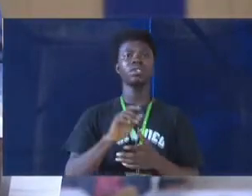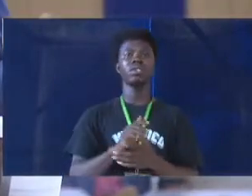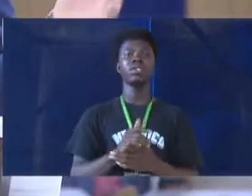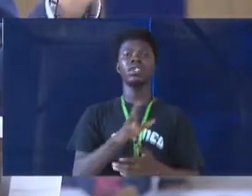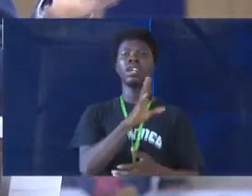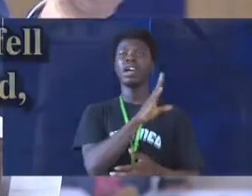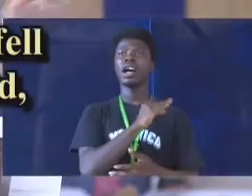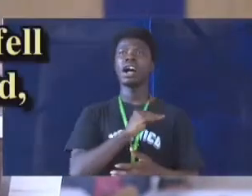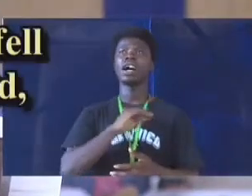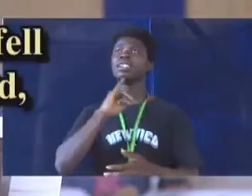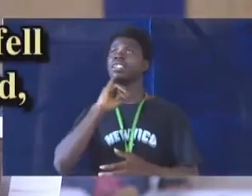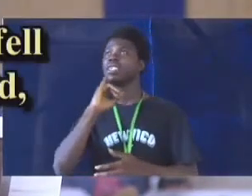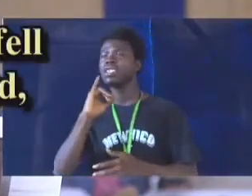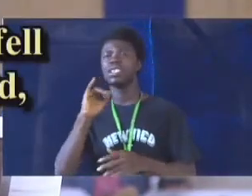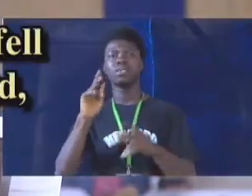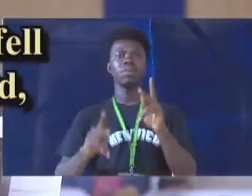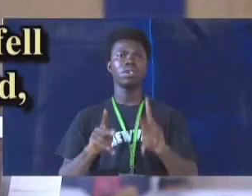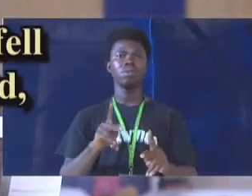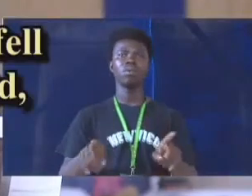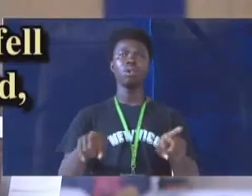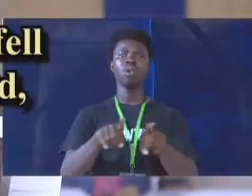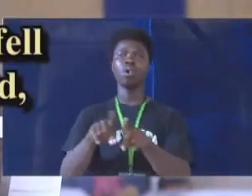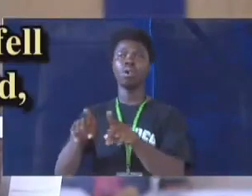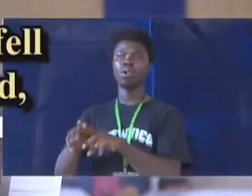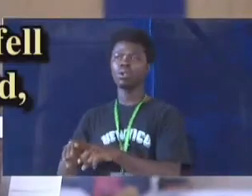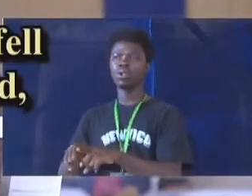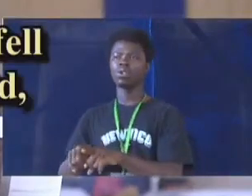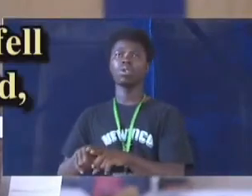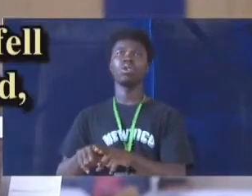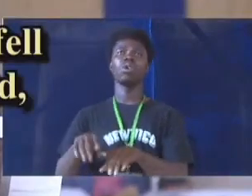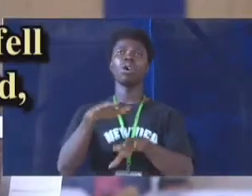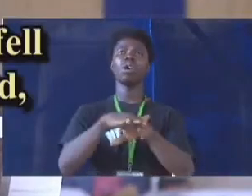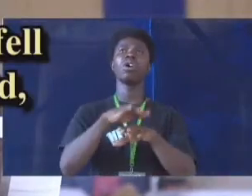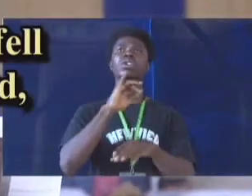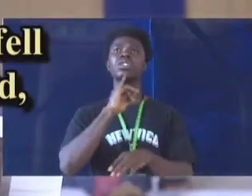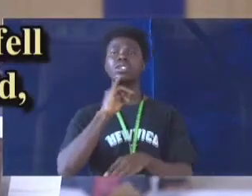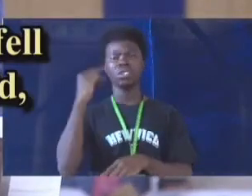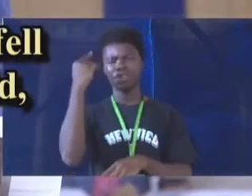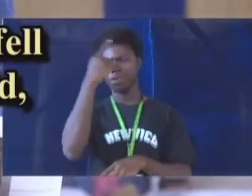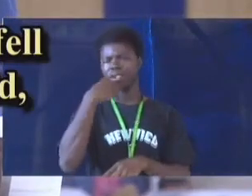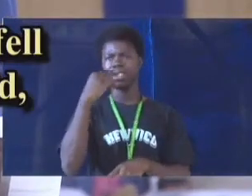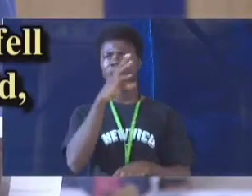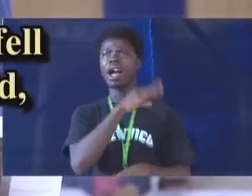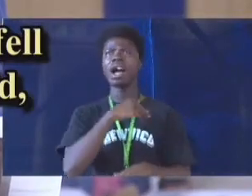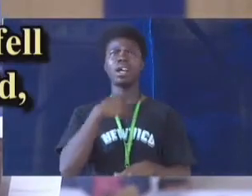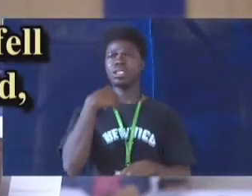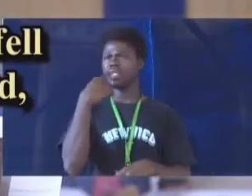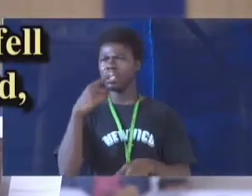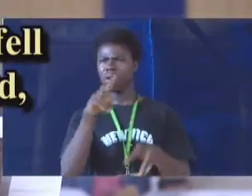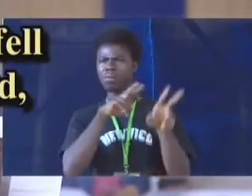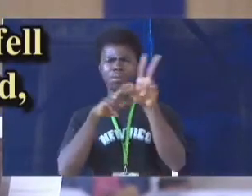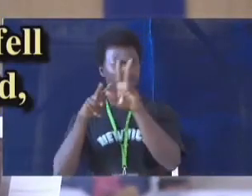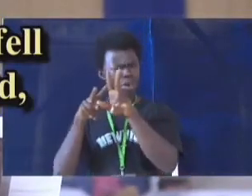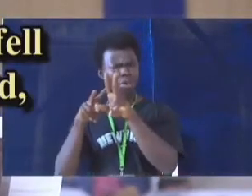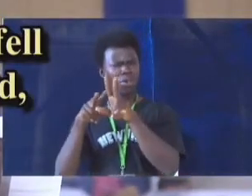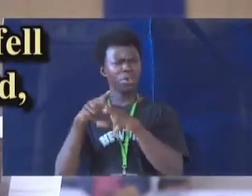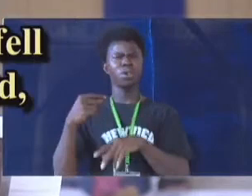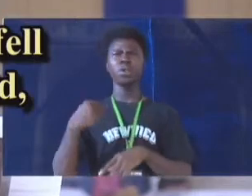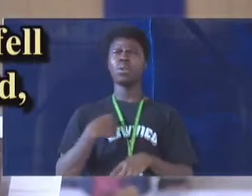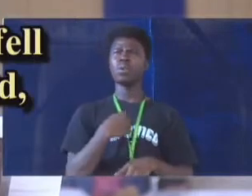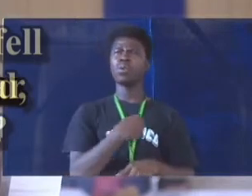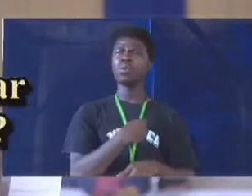And his brethren also went and fell down before his face, and they said, behold, we be